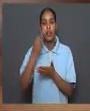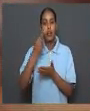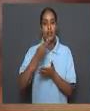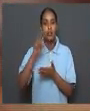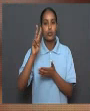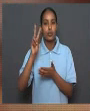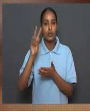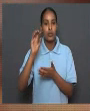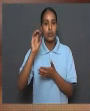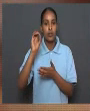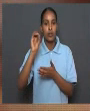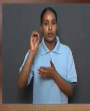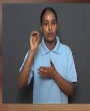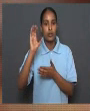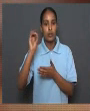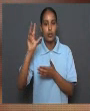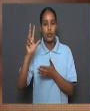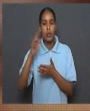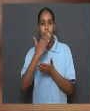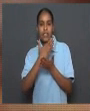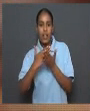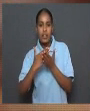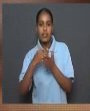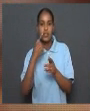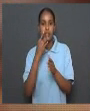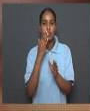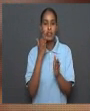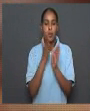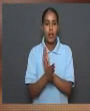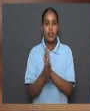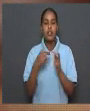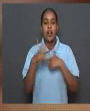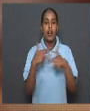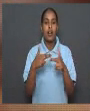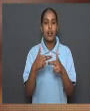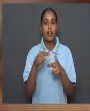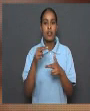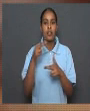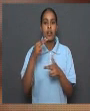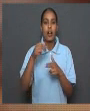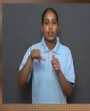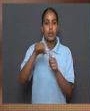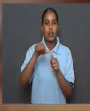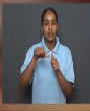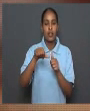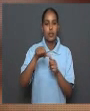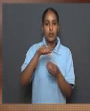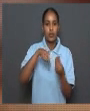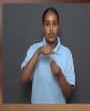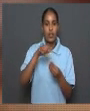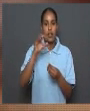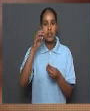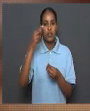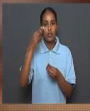hydrogen positive ions are partially supplied by the reaction of atmospheric carbon